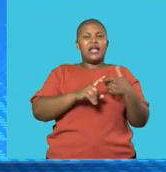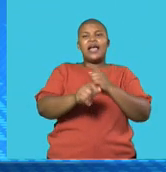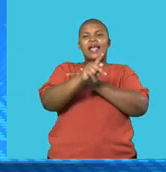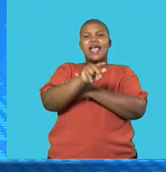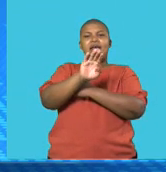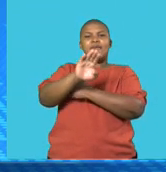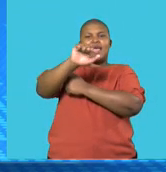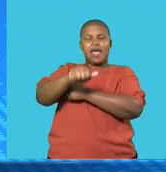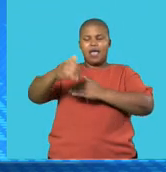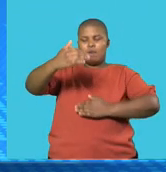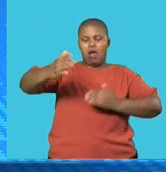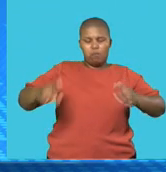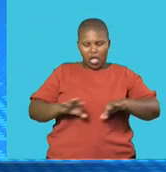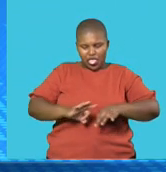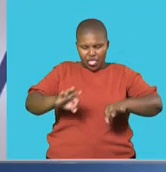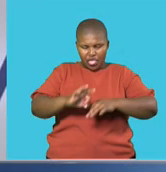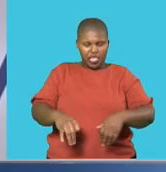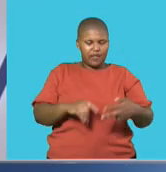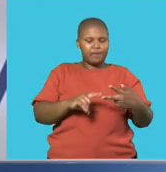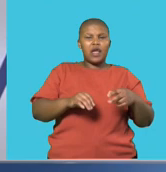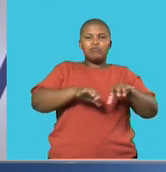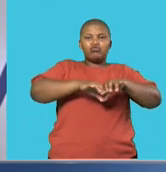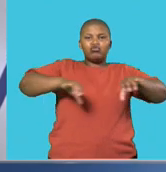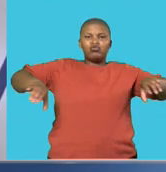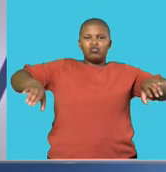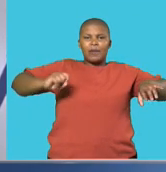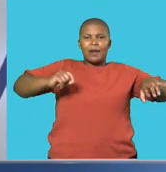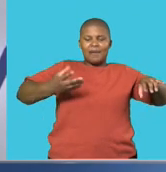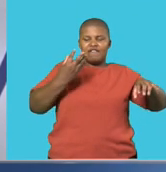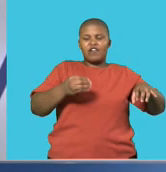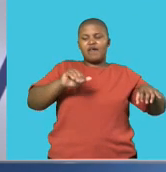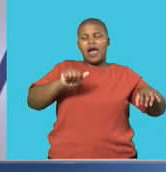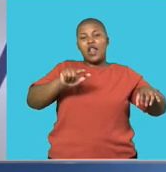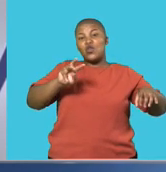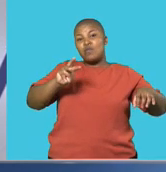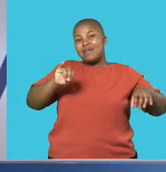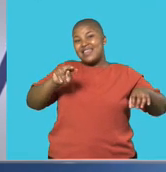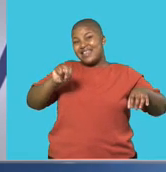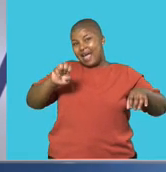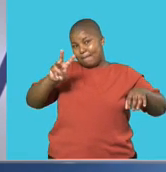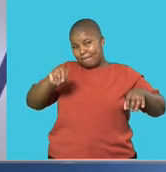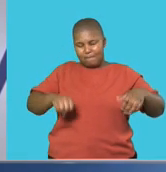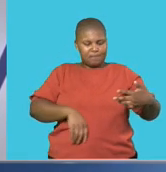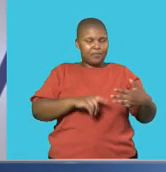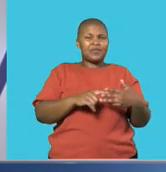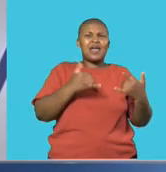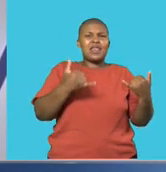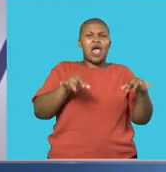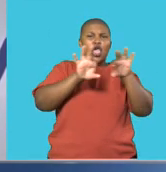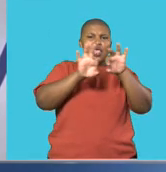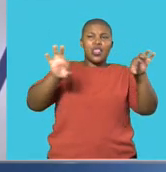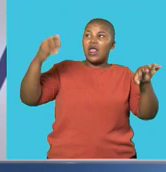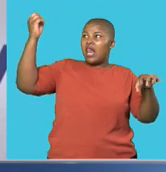two drums of about 500 meters of aluminium bundle cables. The streetlights and cables were found to